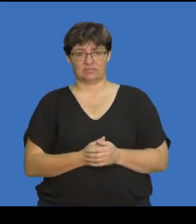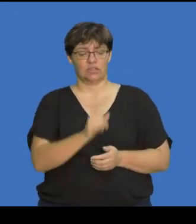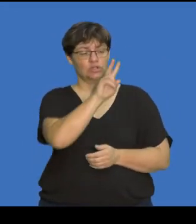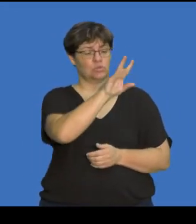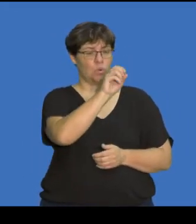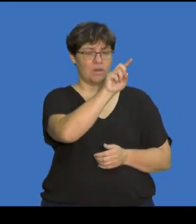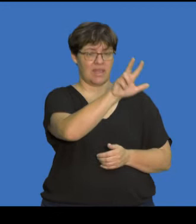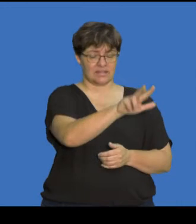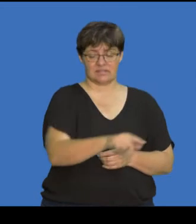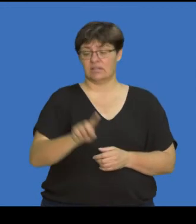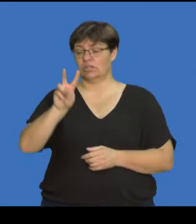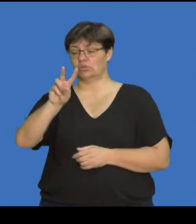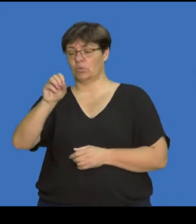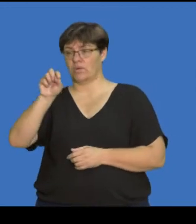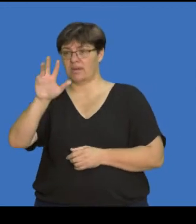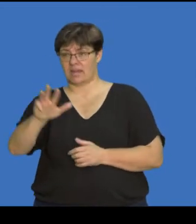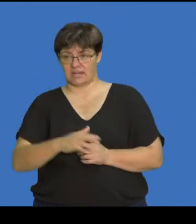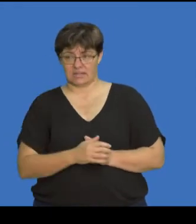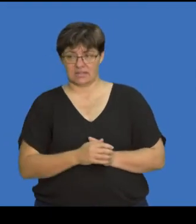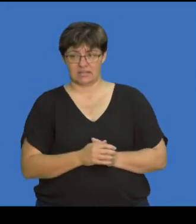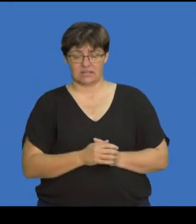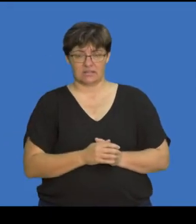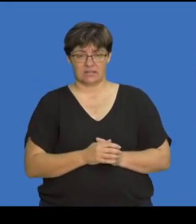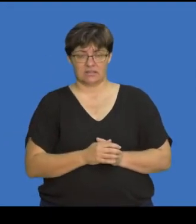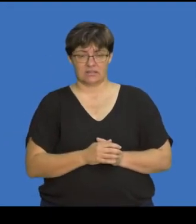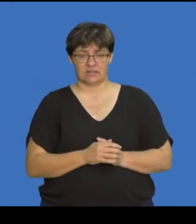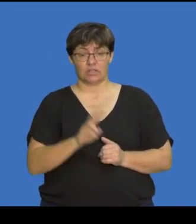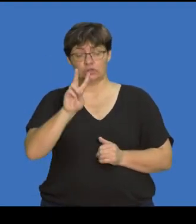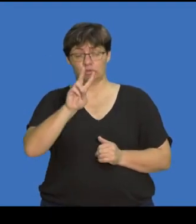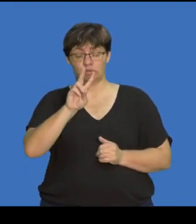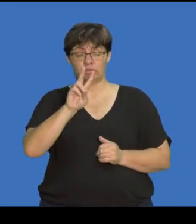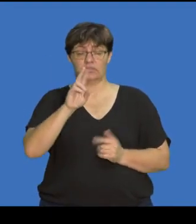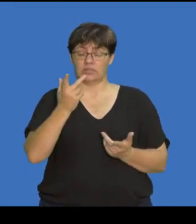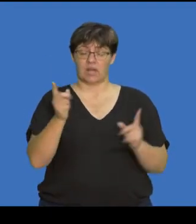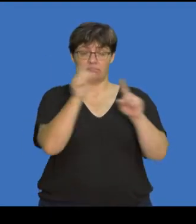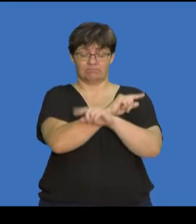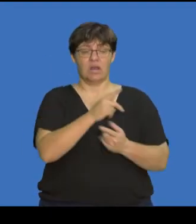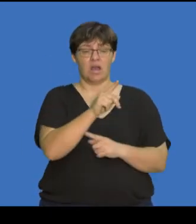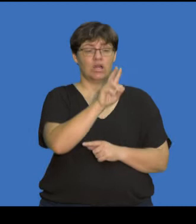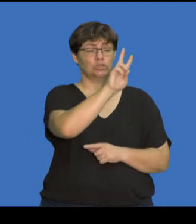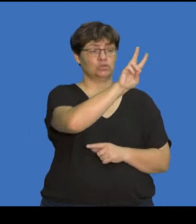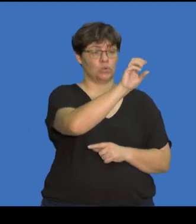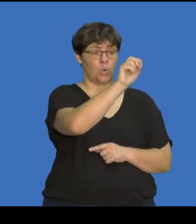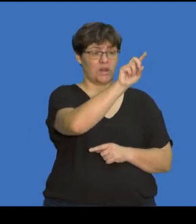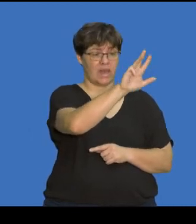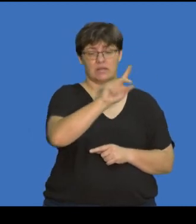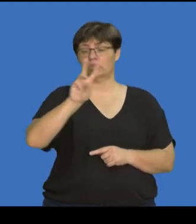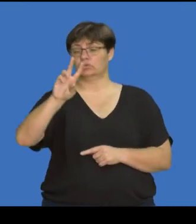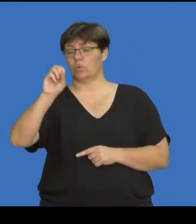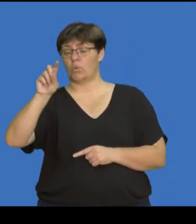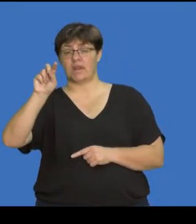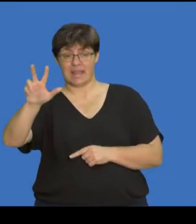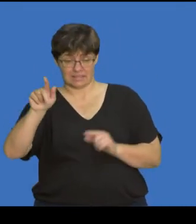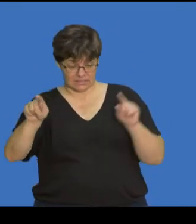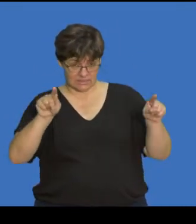there's 2019. The number of flags produced was 3,000 in 2018. In 2019 was 5,000,